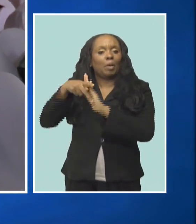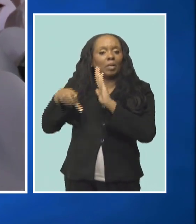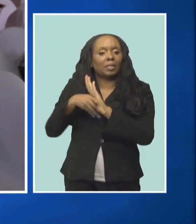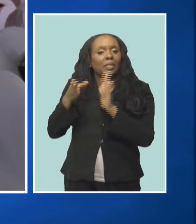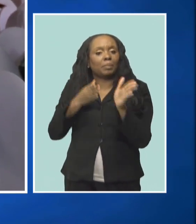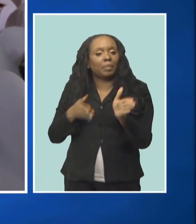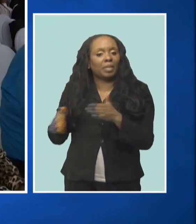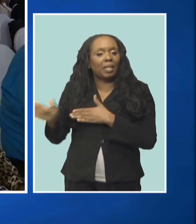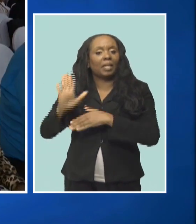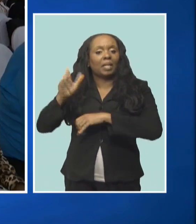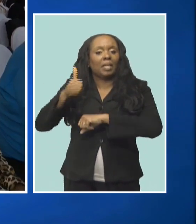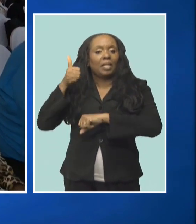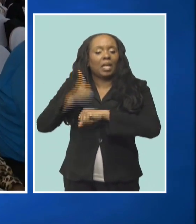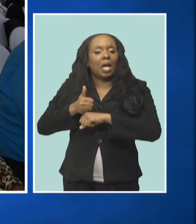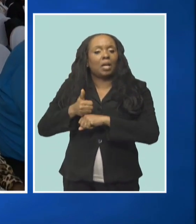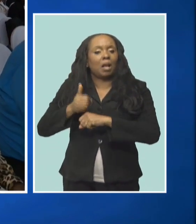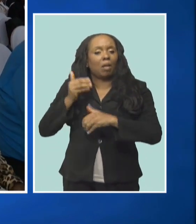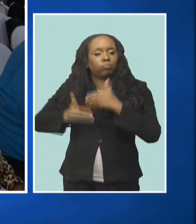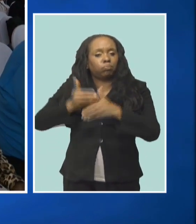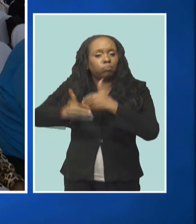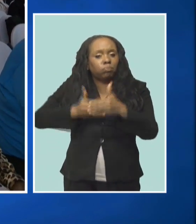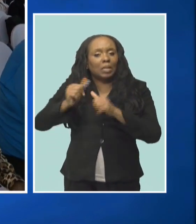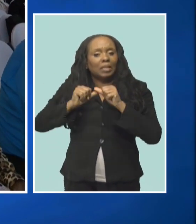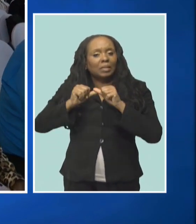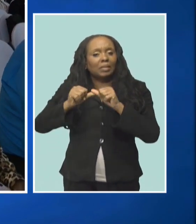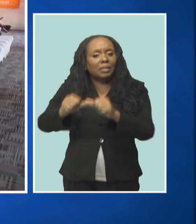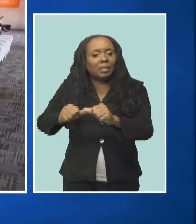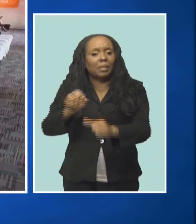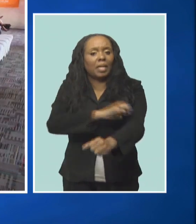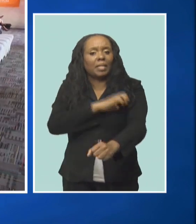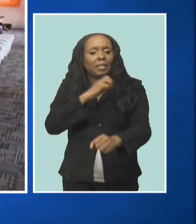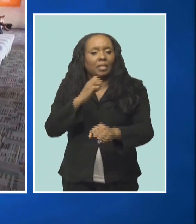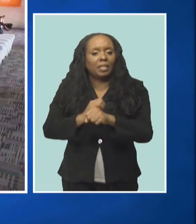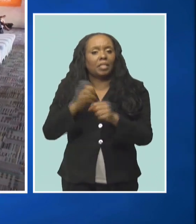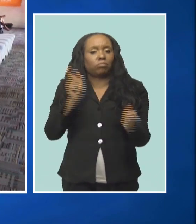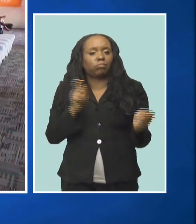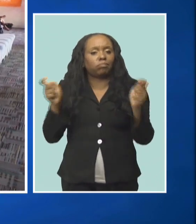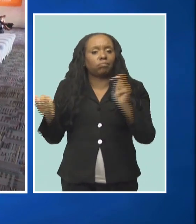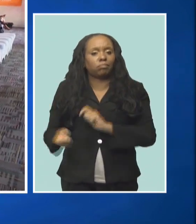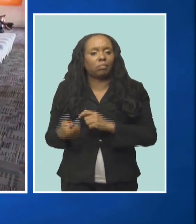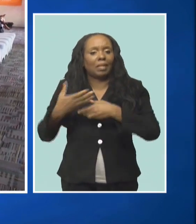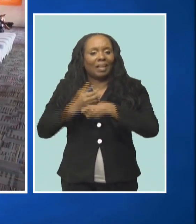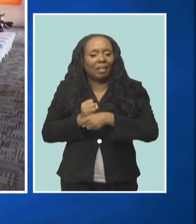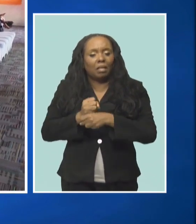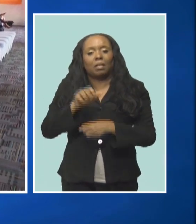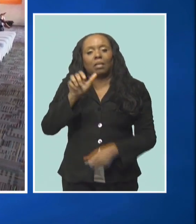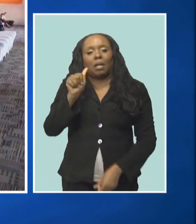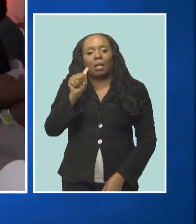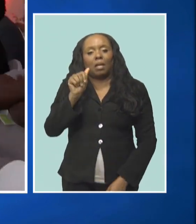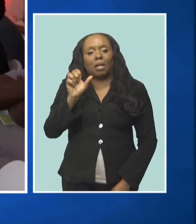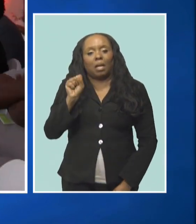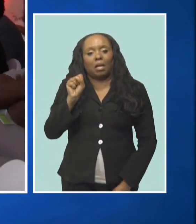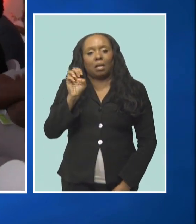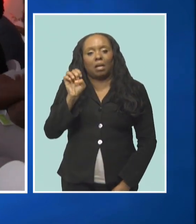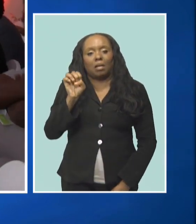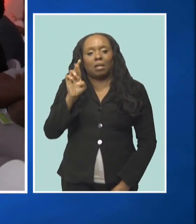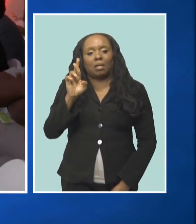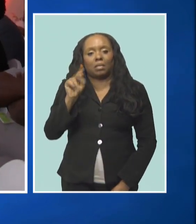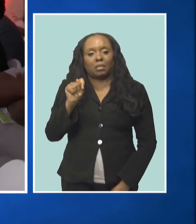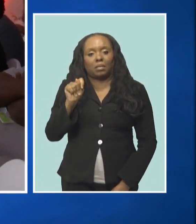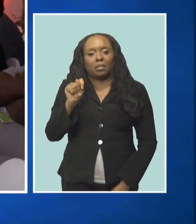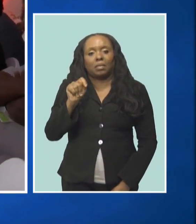strategy, has established the Accelerated Sustainable Energy and Resilient Transition, ASSERT 2030